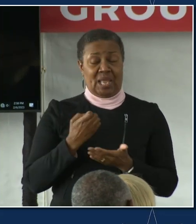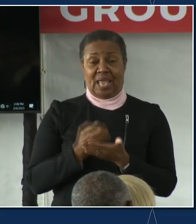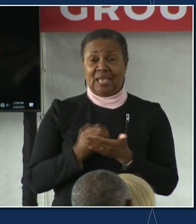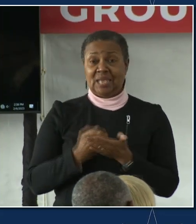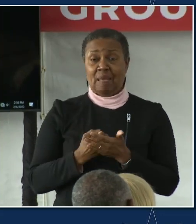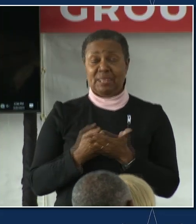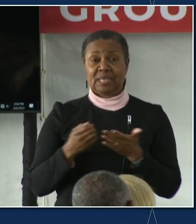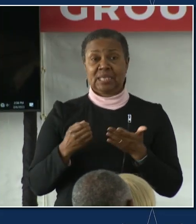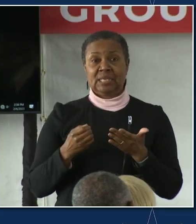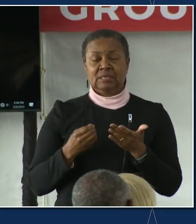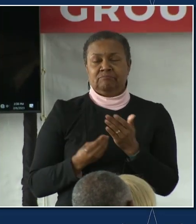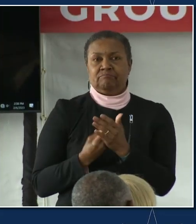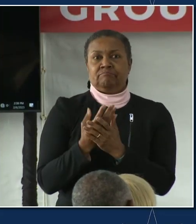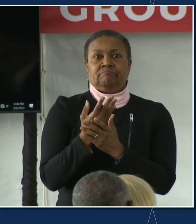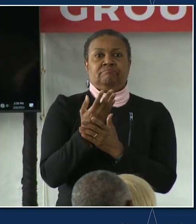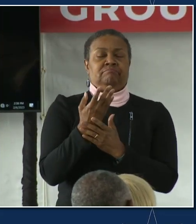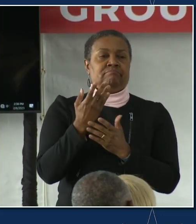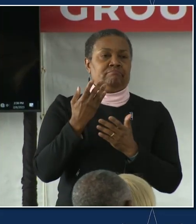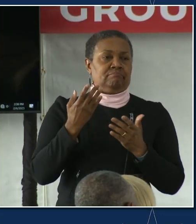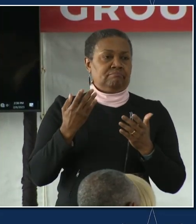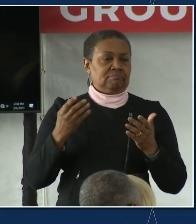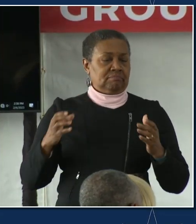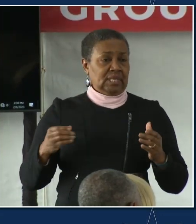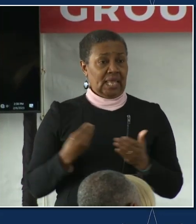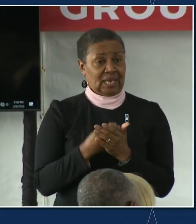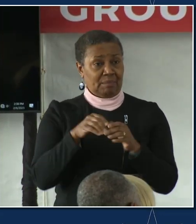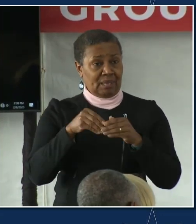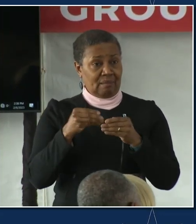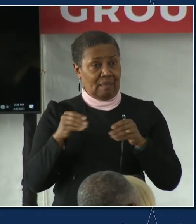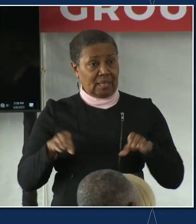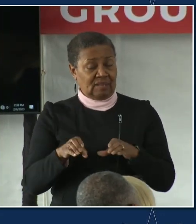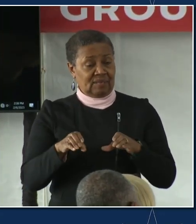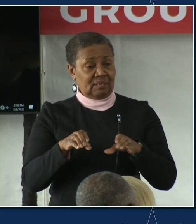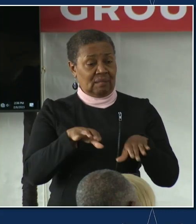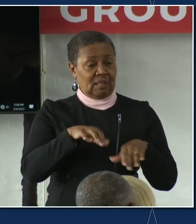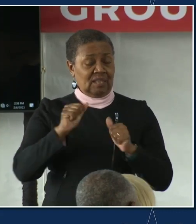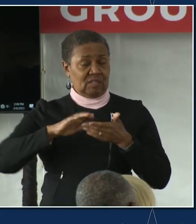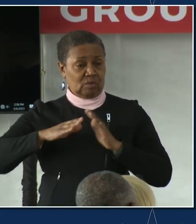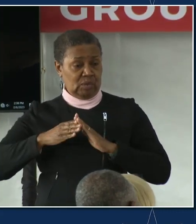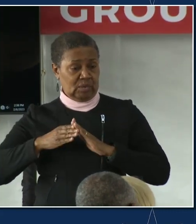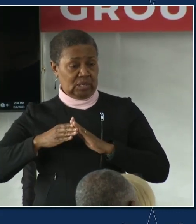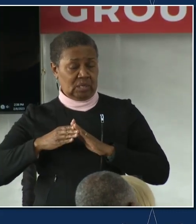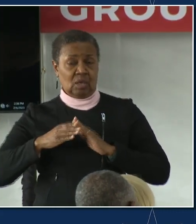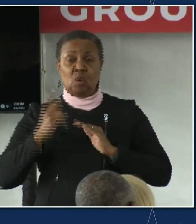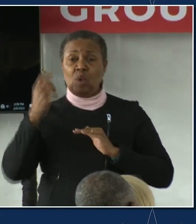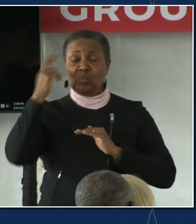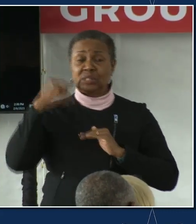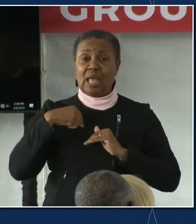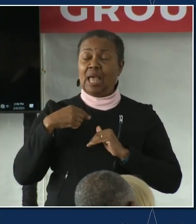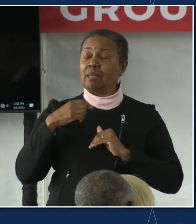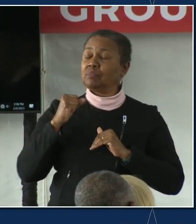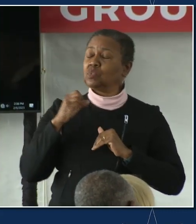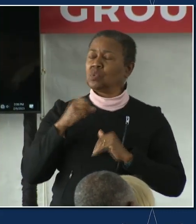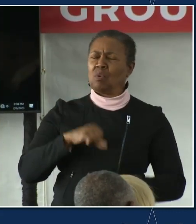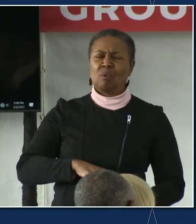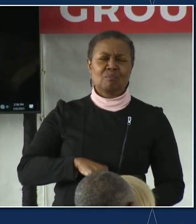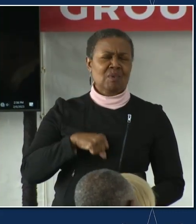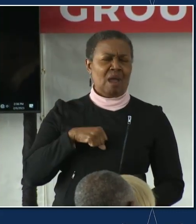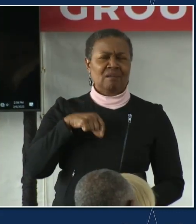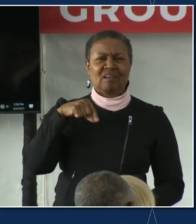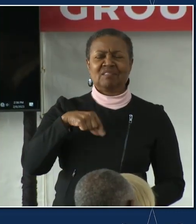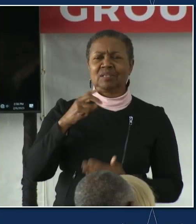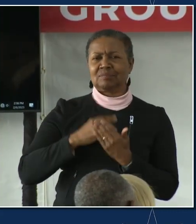economic vibrancy and activity leave a community. One of the reasons I'm so proud of